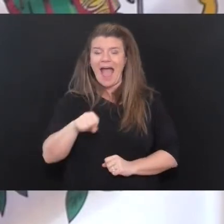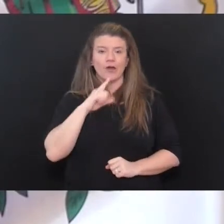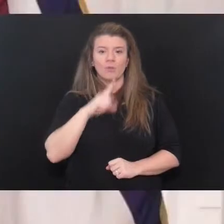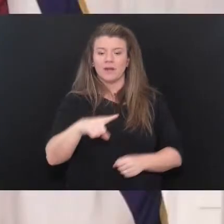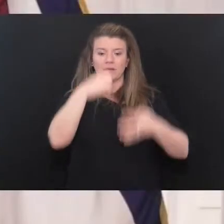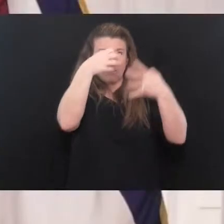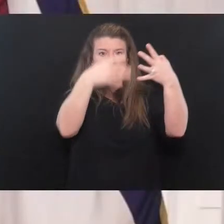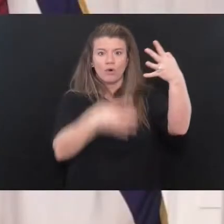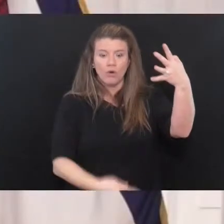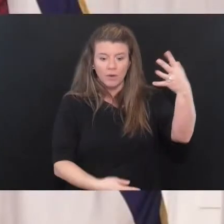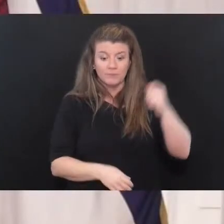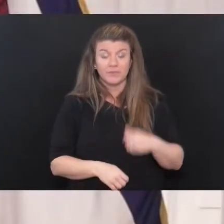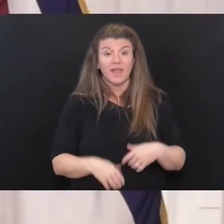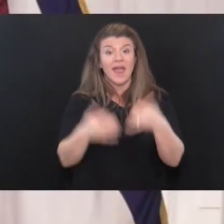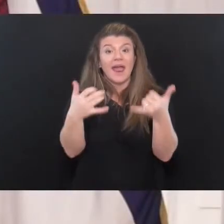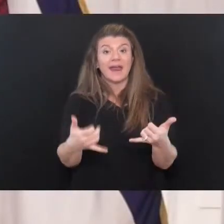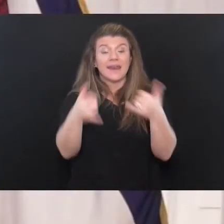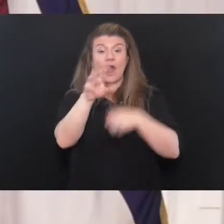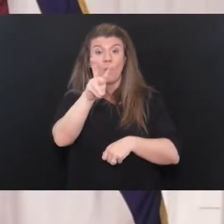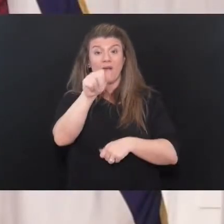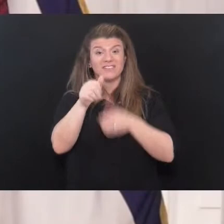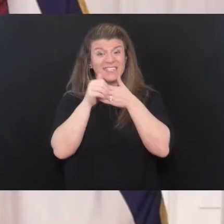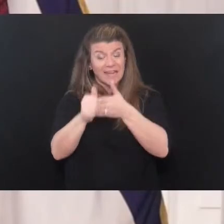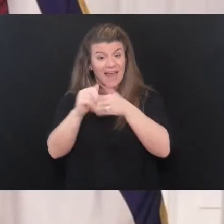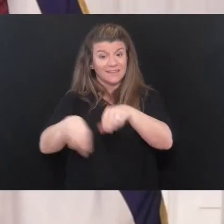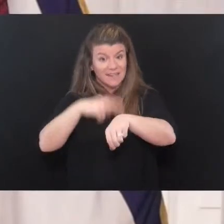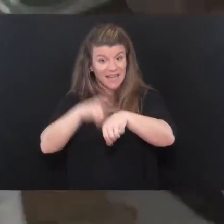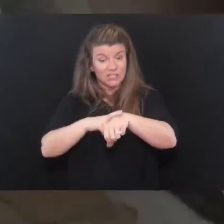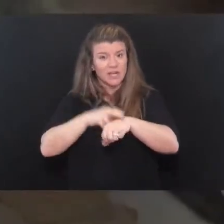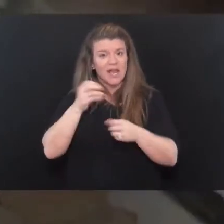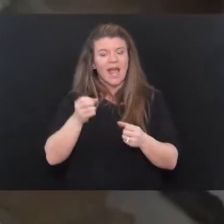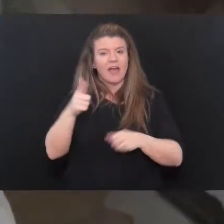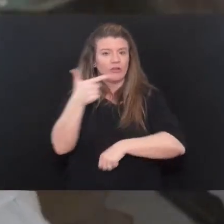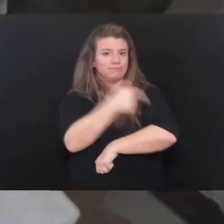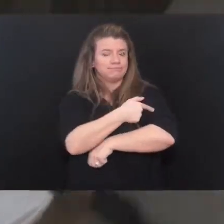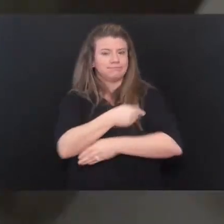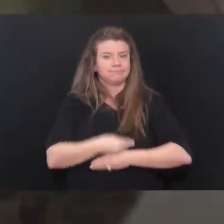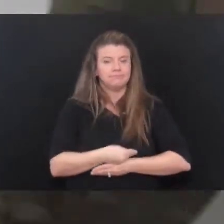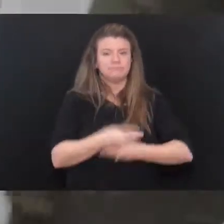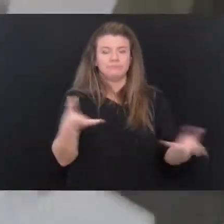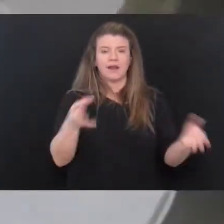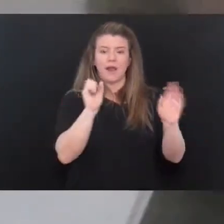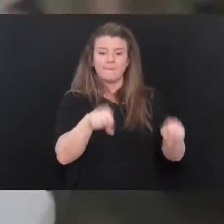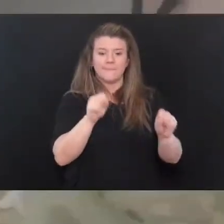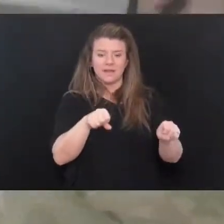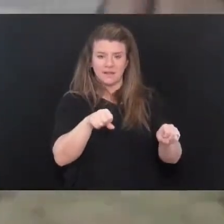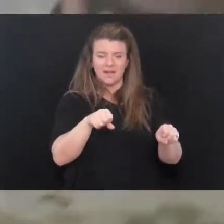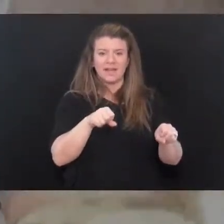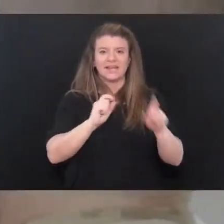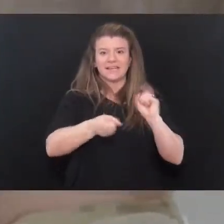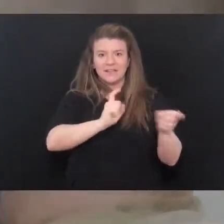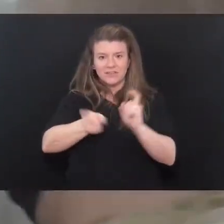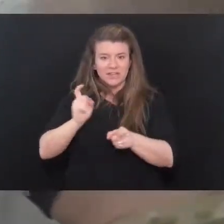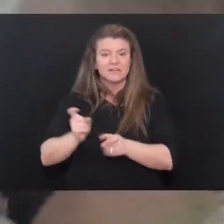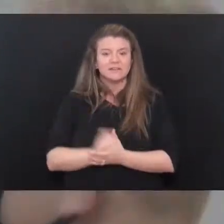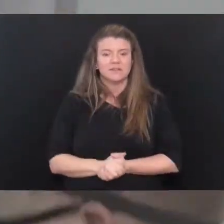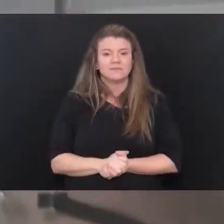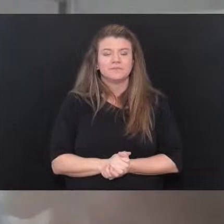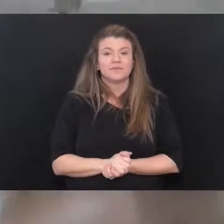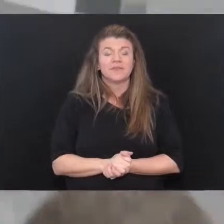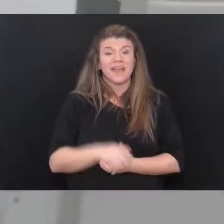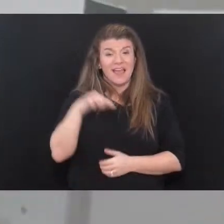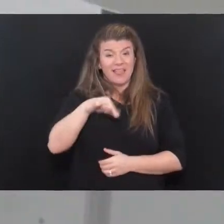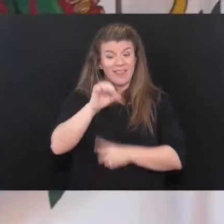and on about it. And now West Virginia has led the nation in the rate of COVID-19 vaccine distribution and administration. Well, in